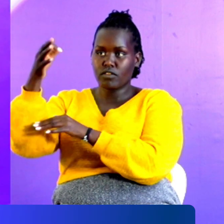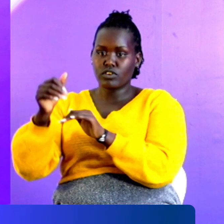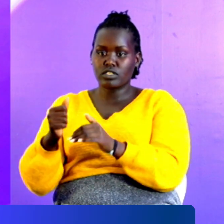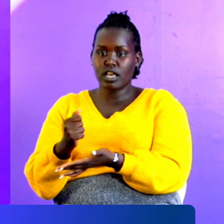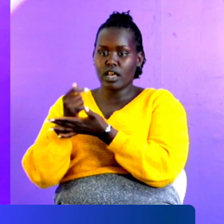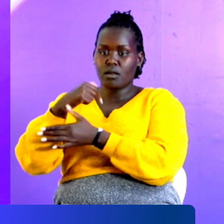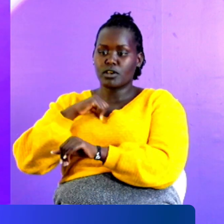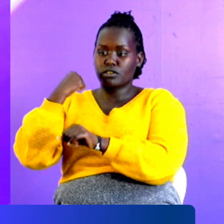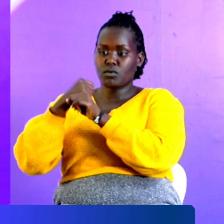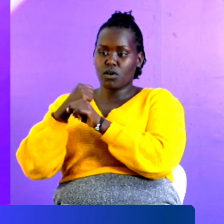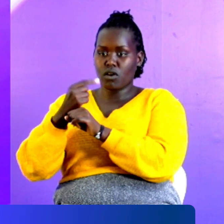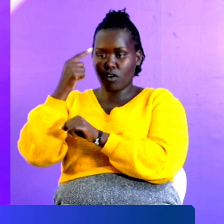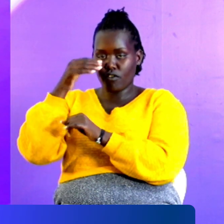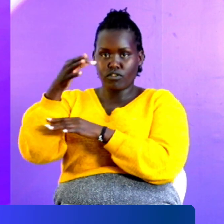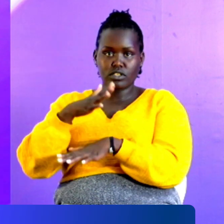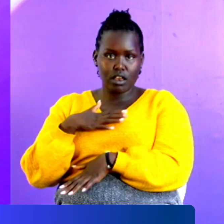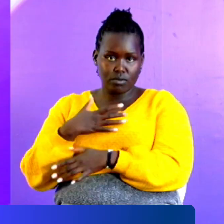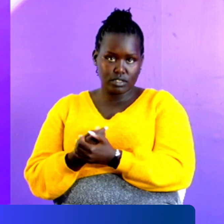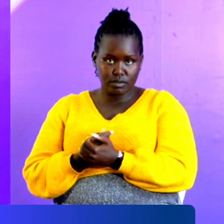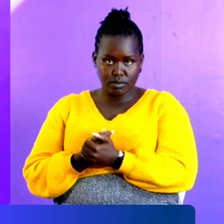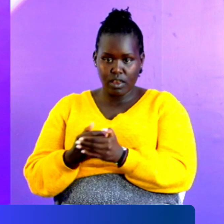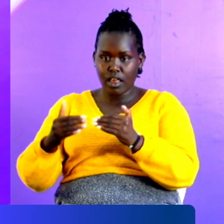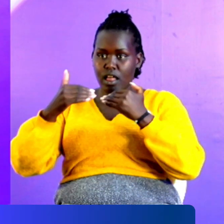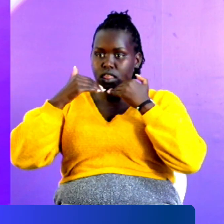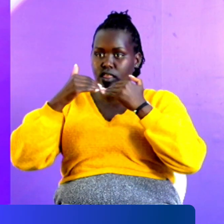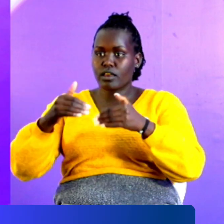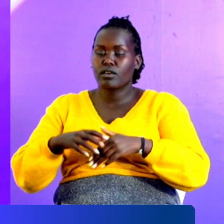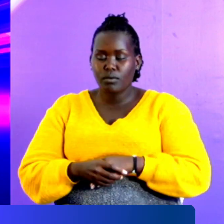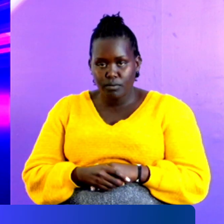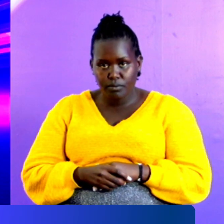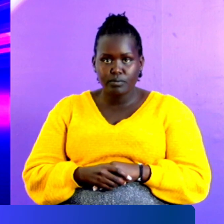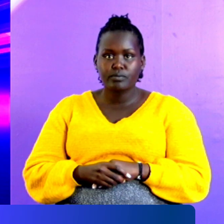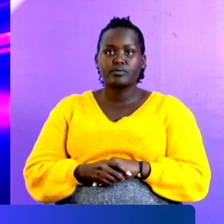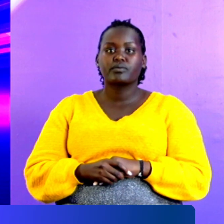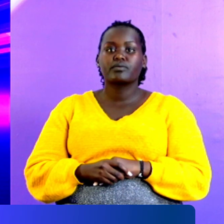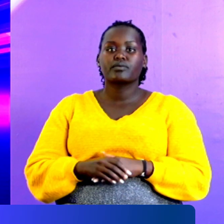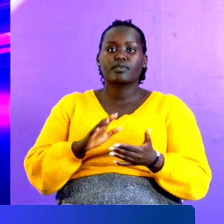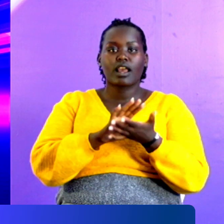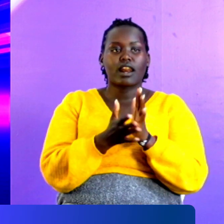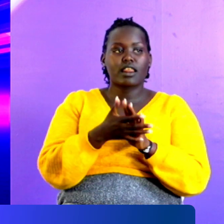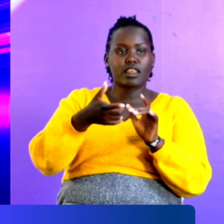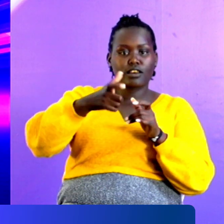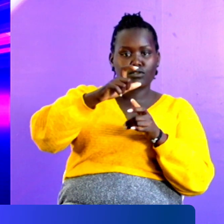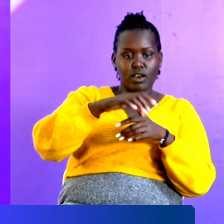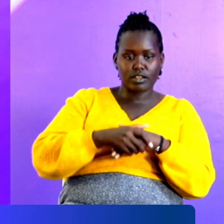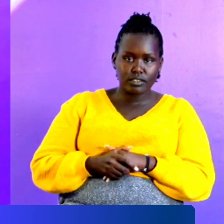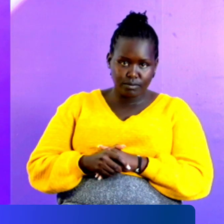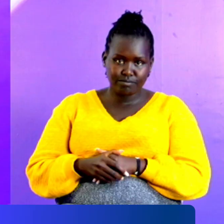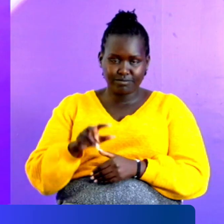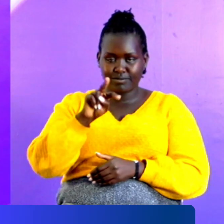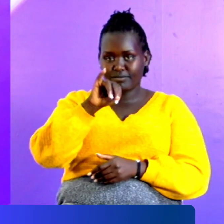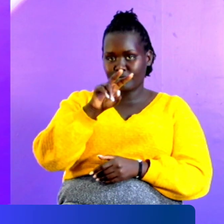Help us work for our future. Help us make our future brighter. Thank you. Nothing to add. Viva. Yeah. I can